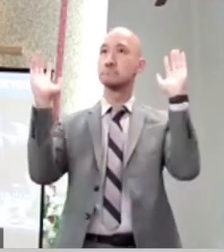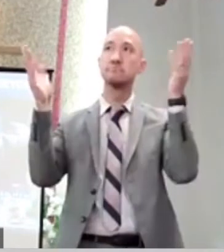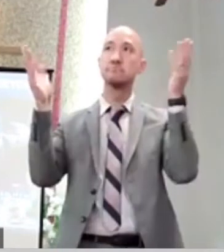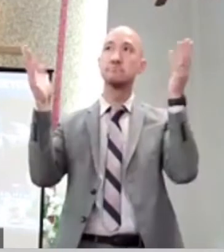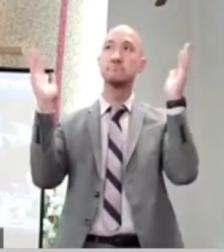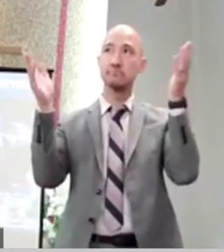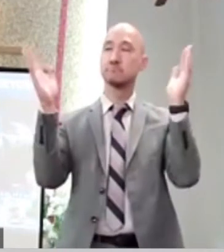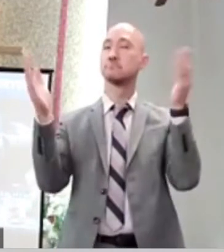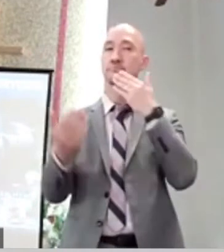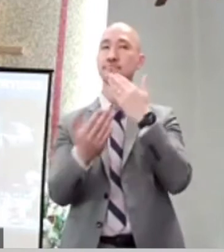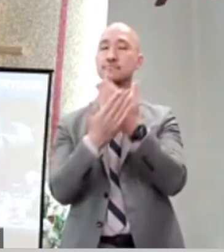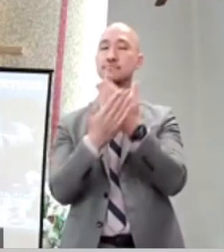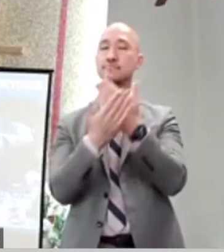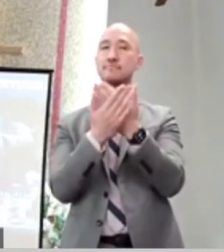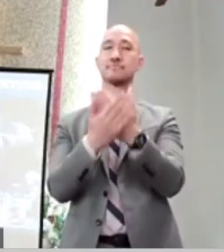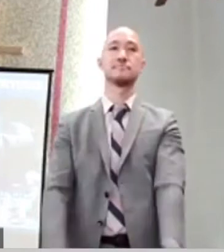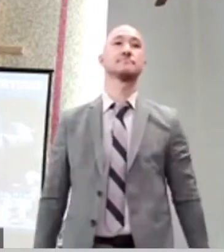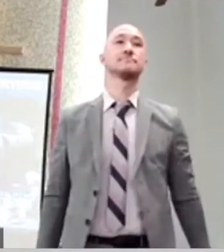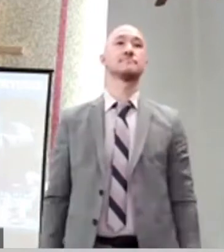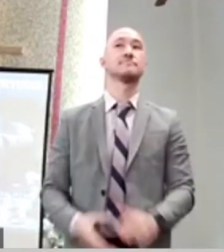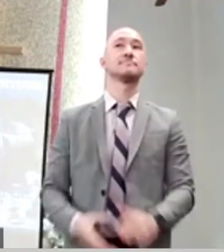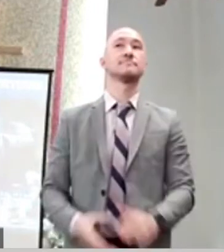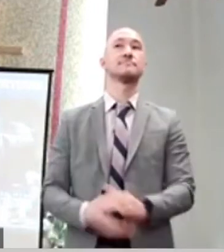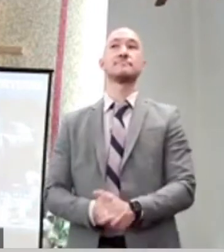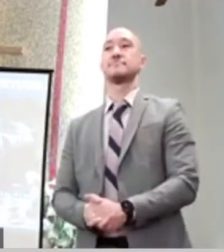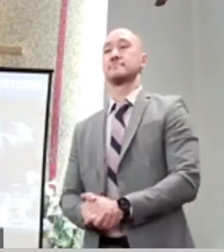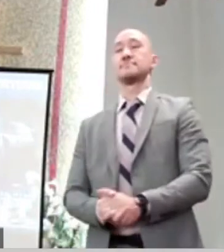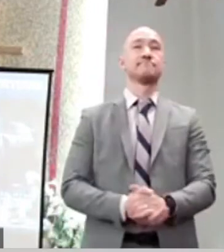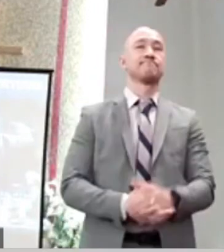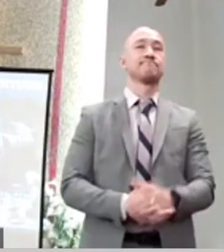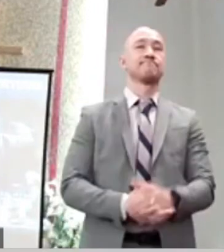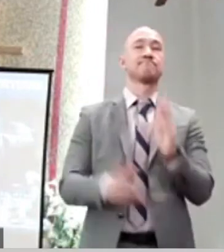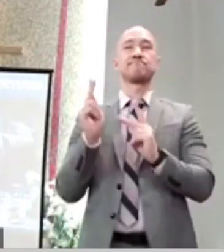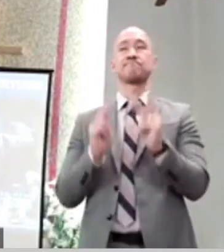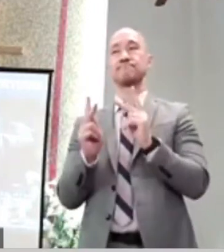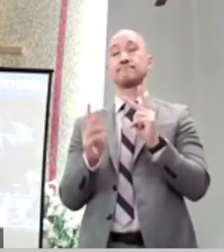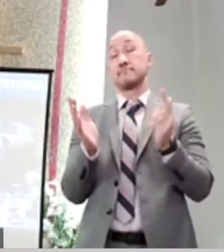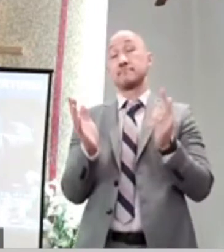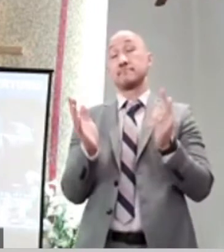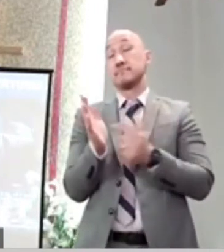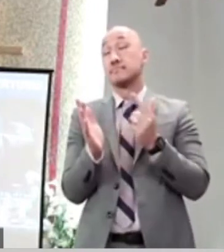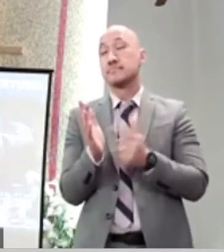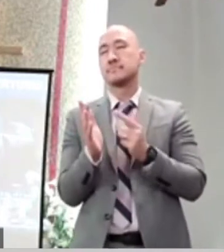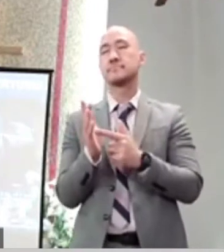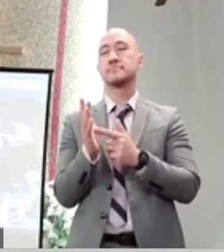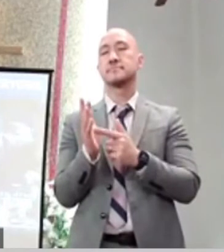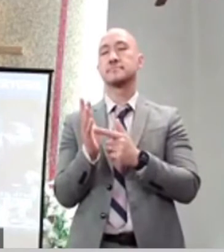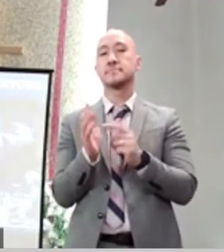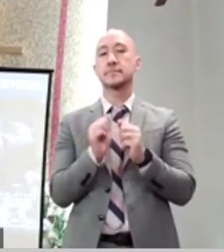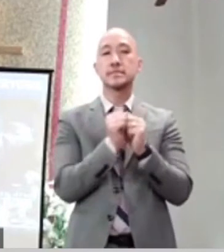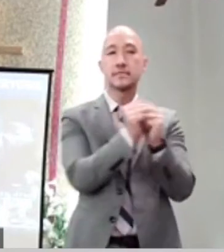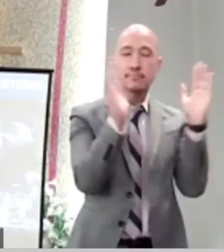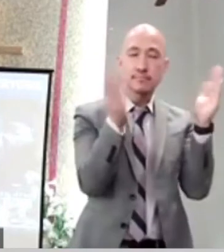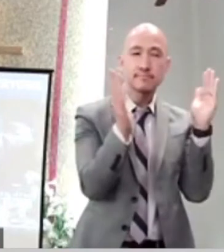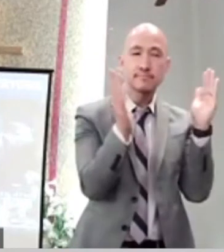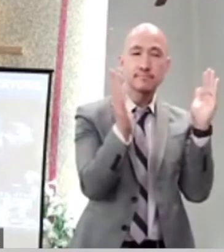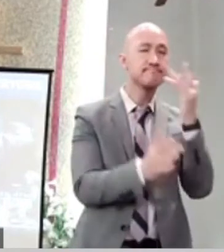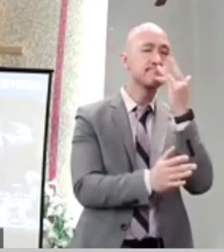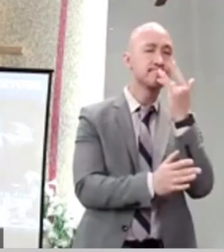We as human beings tend to often be very cliquish, and the definition of cliquish means to